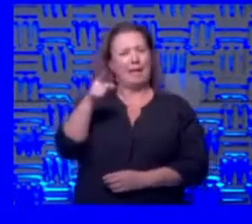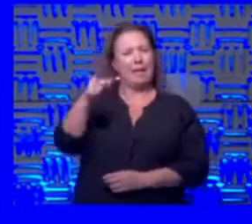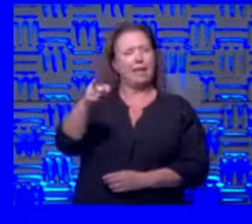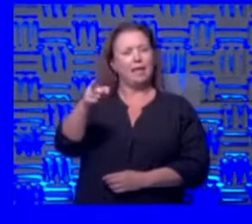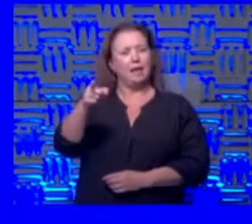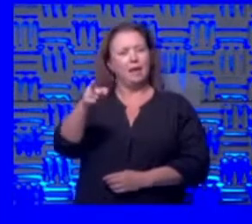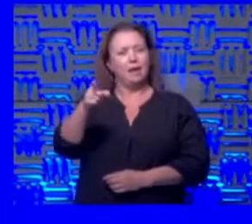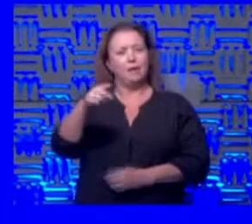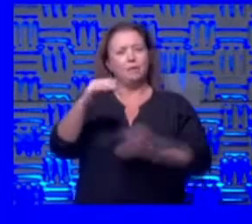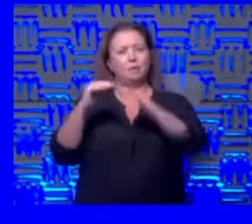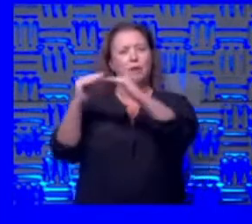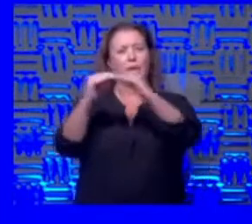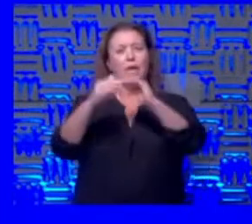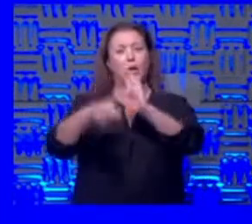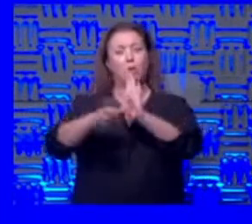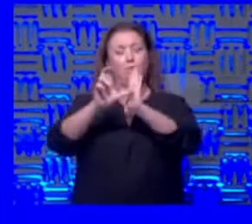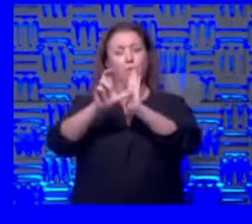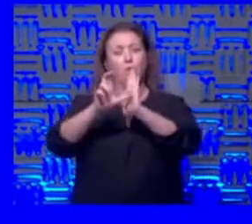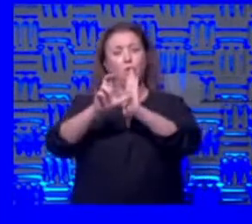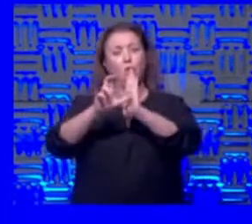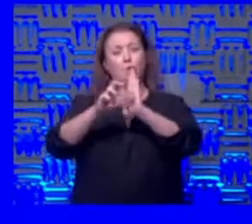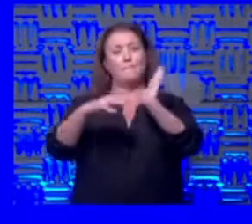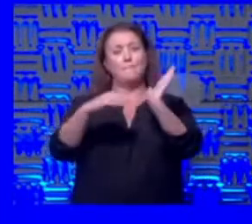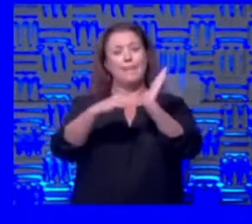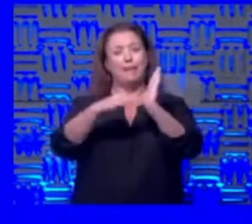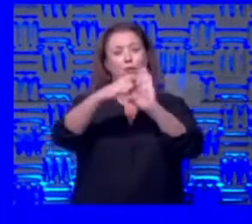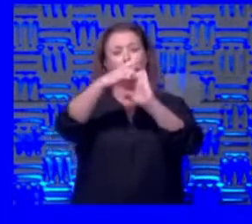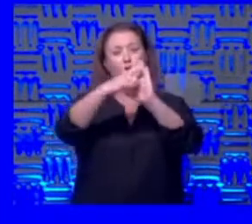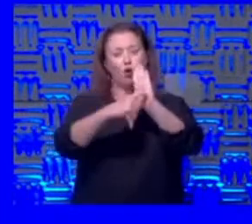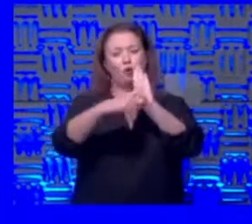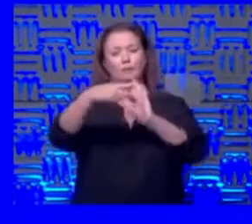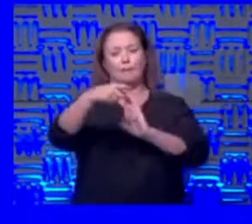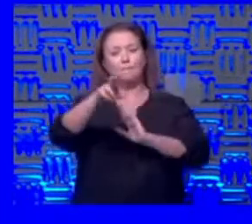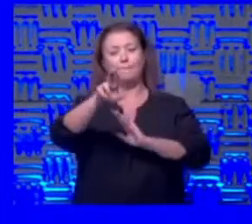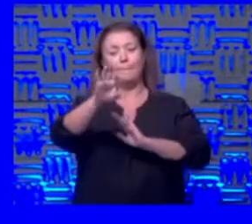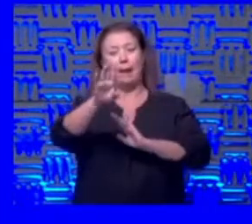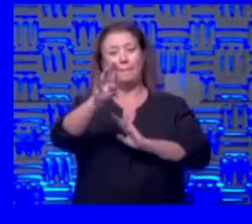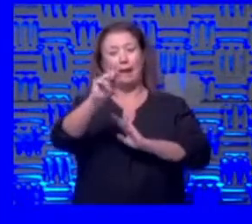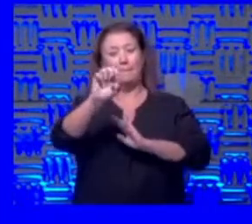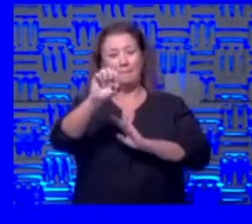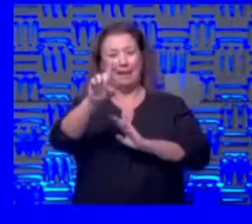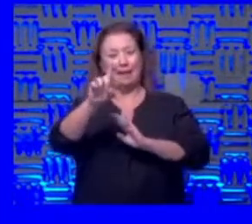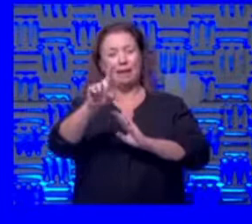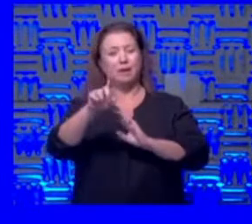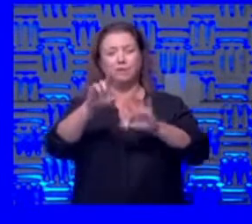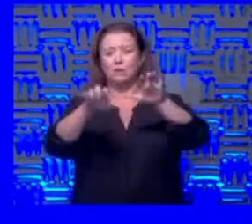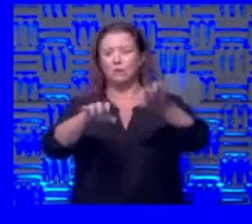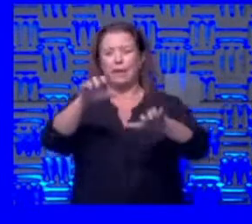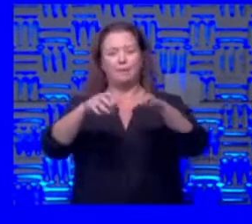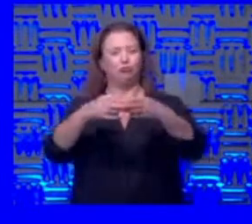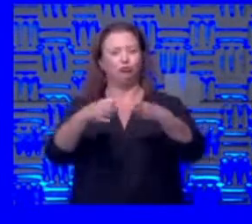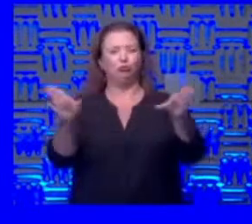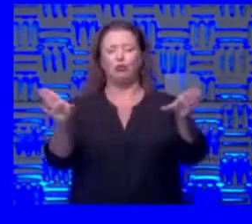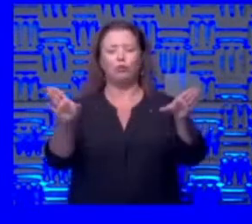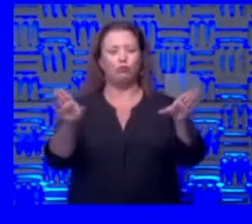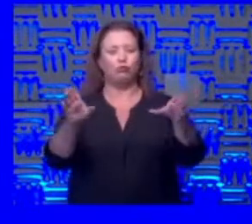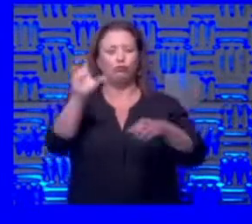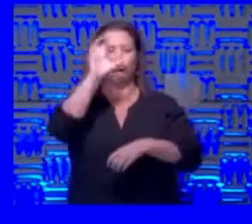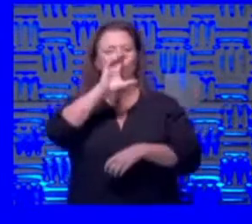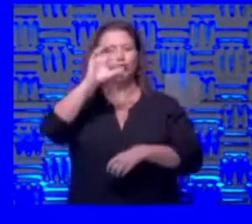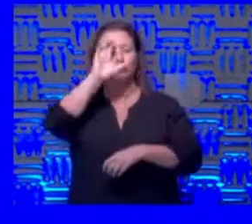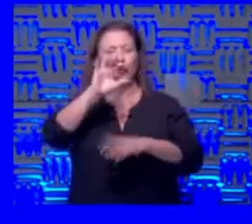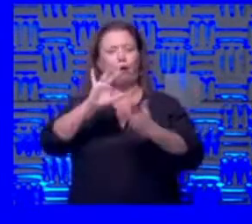are peer-reviewed medical articles, and that's where all of these have come from. So you can certainly just type in general